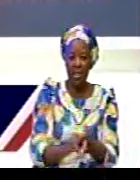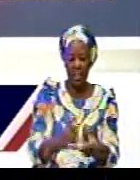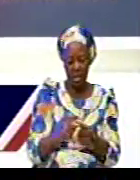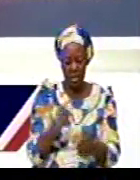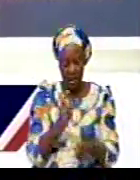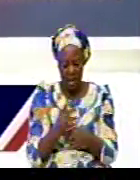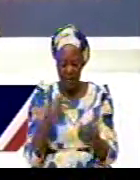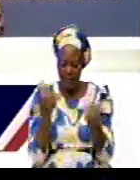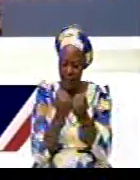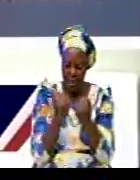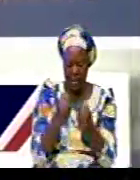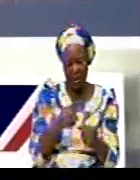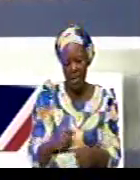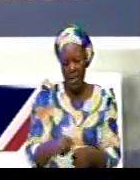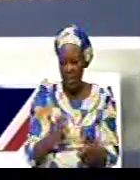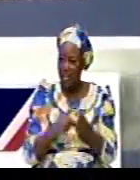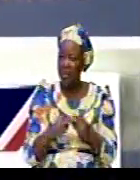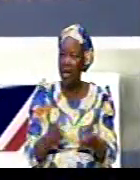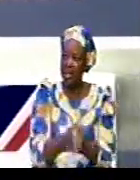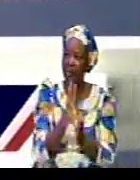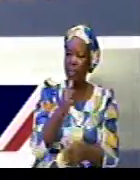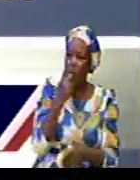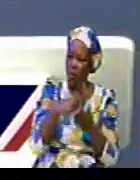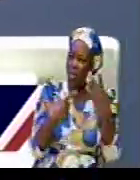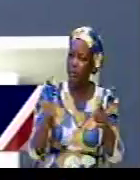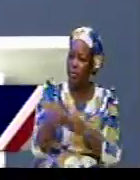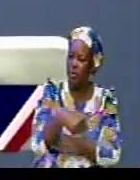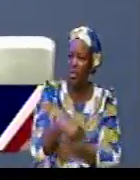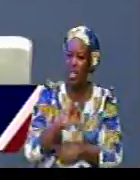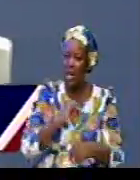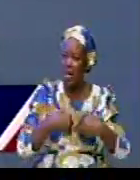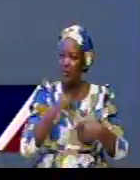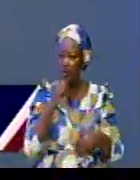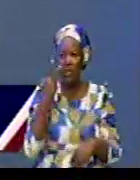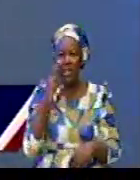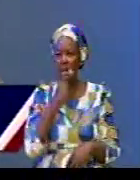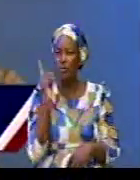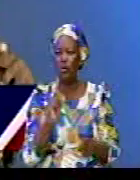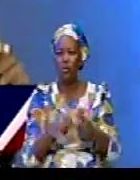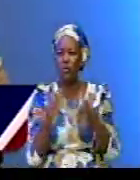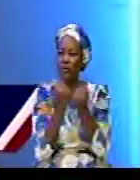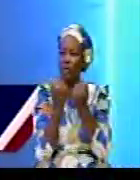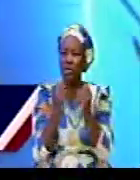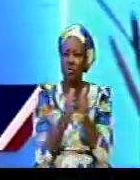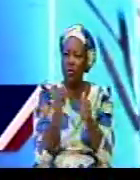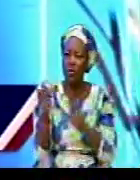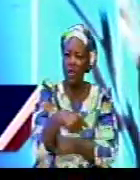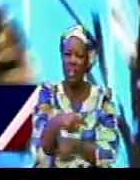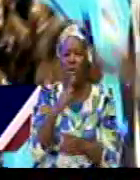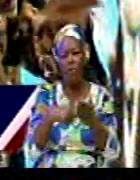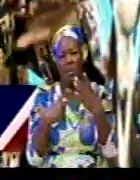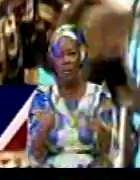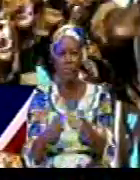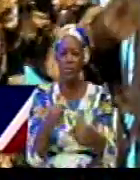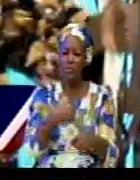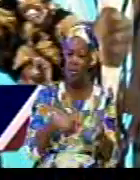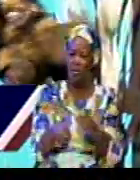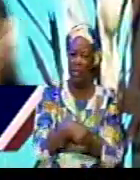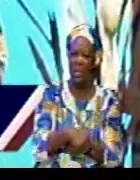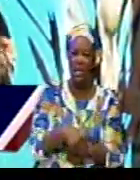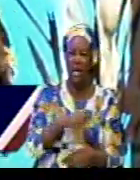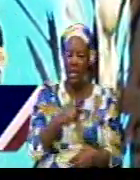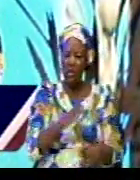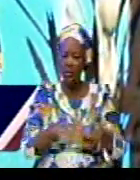strife, everything, what's happening today? I've not seen a fight today to fight. I've not seen somebody